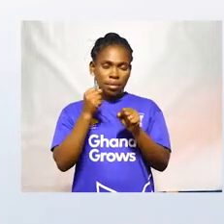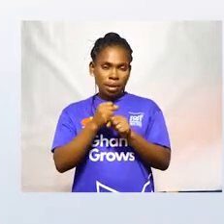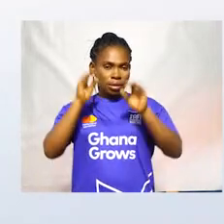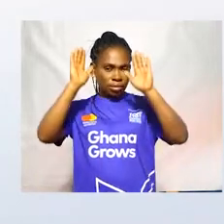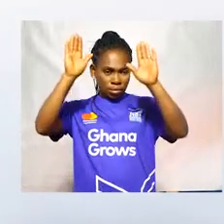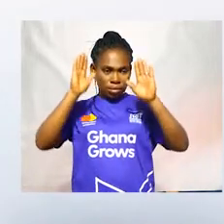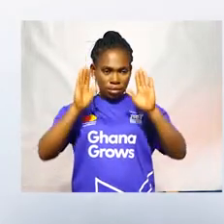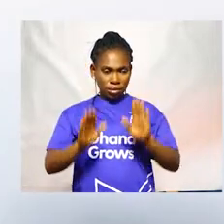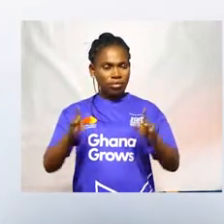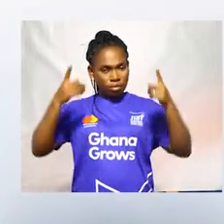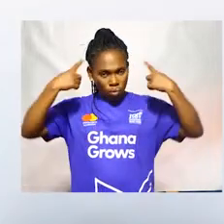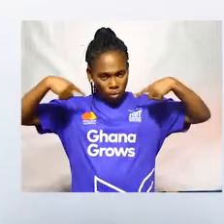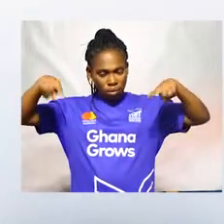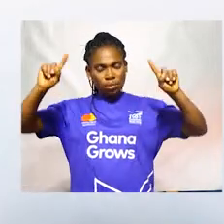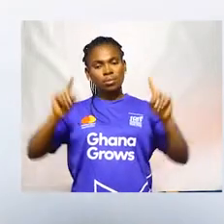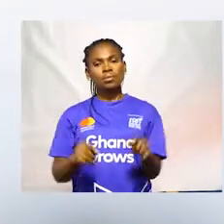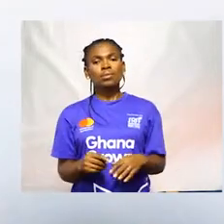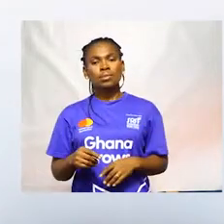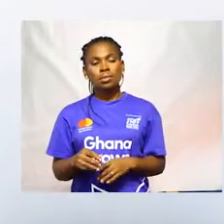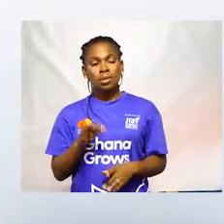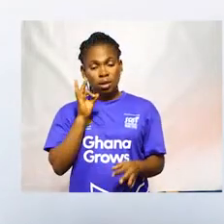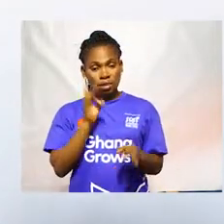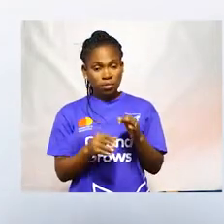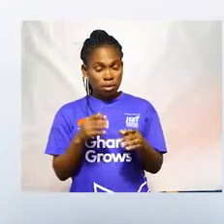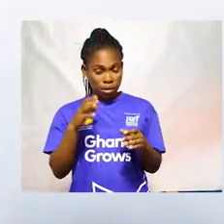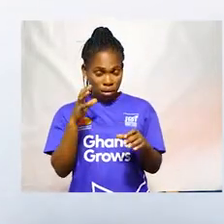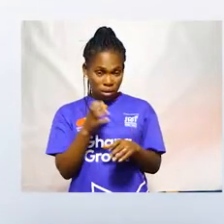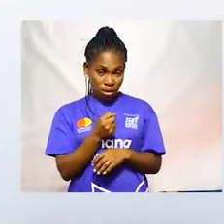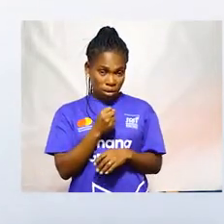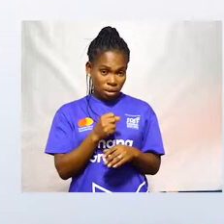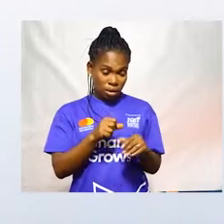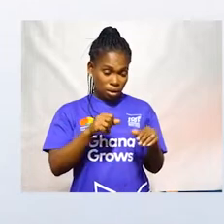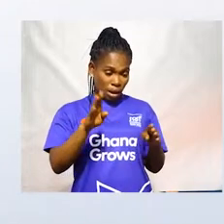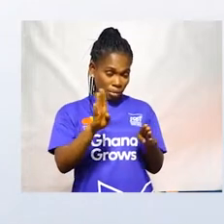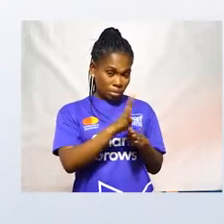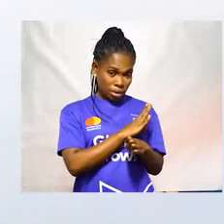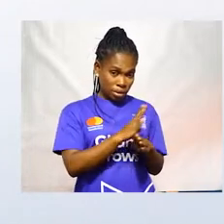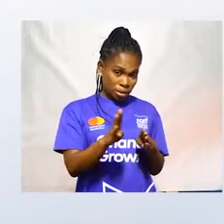are looking out for. If you take an industry like